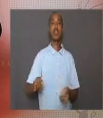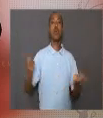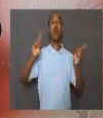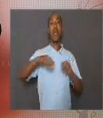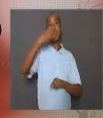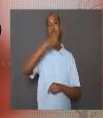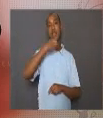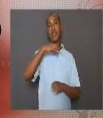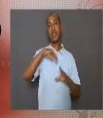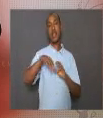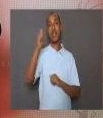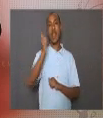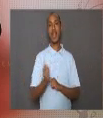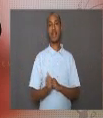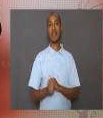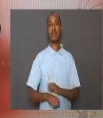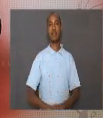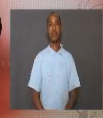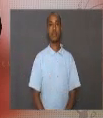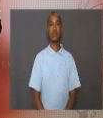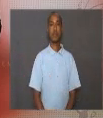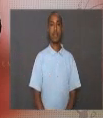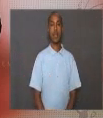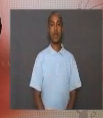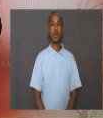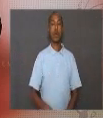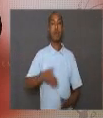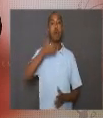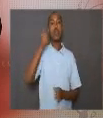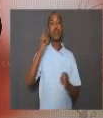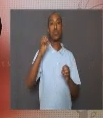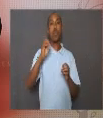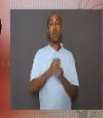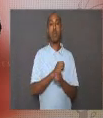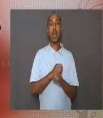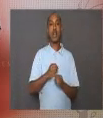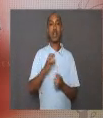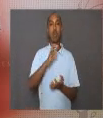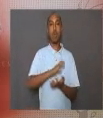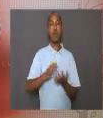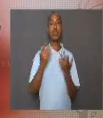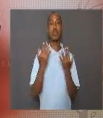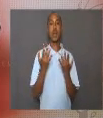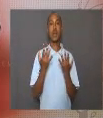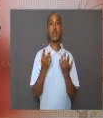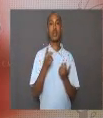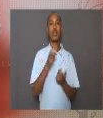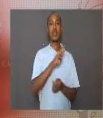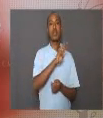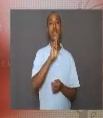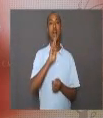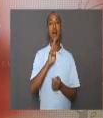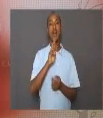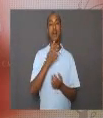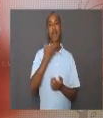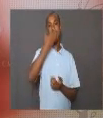heated in air. While most organic compounds burn when they are heated in